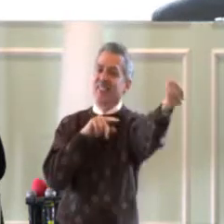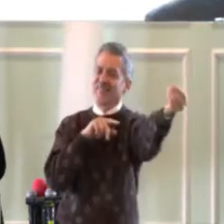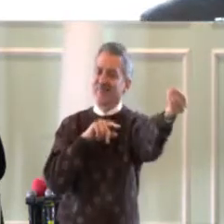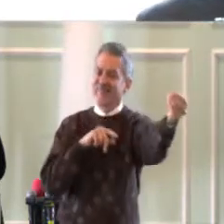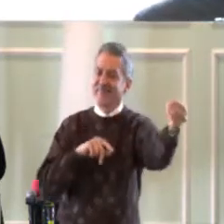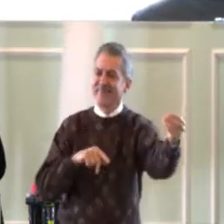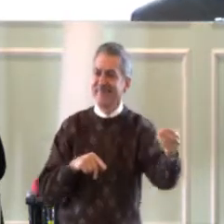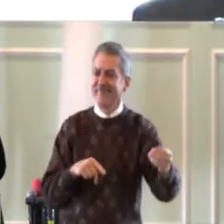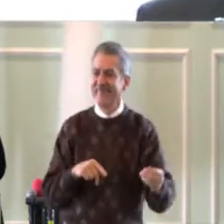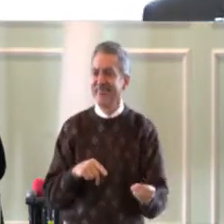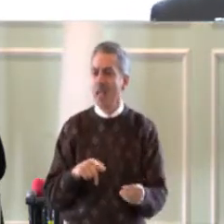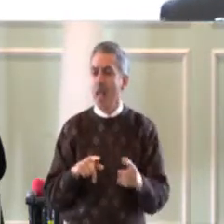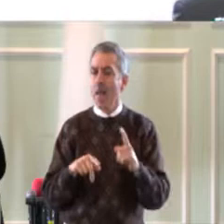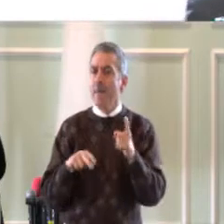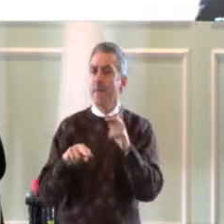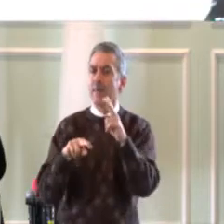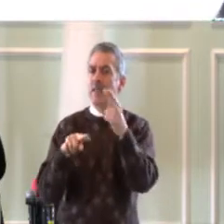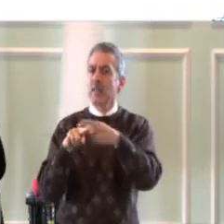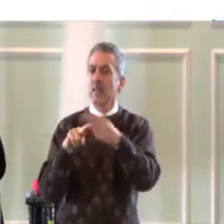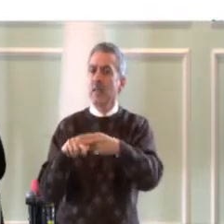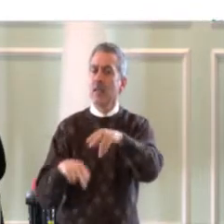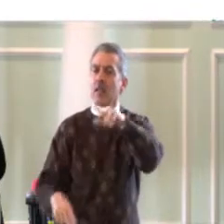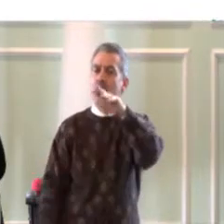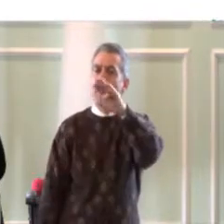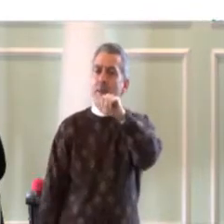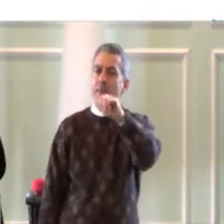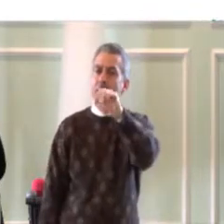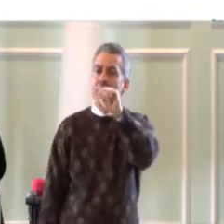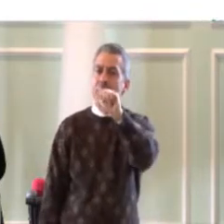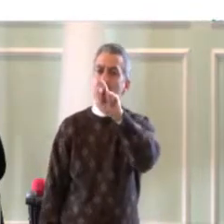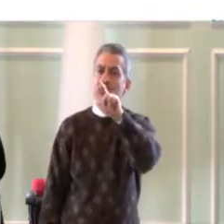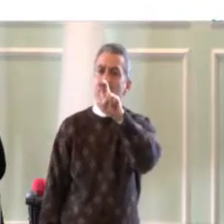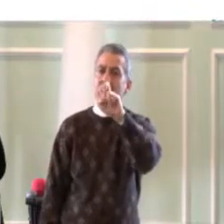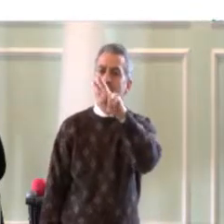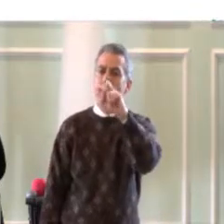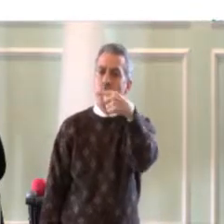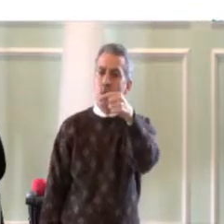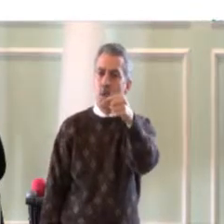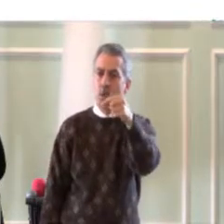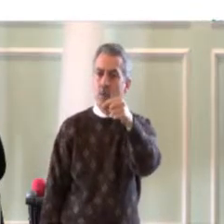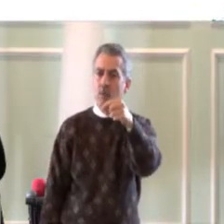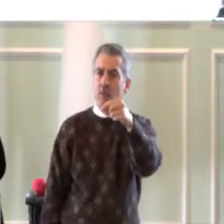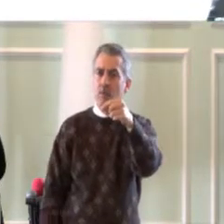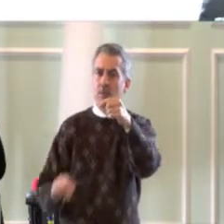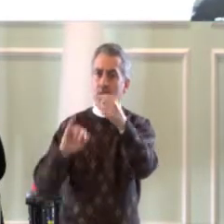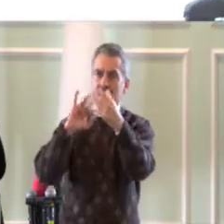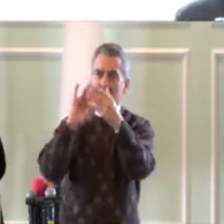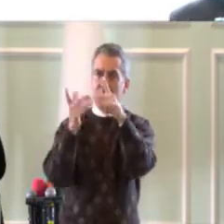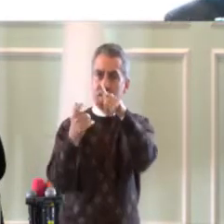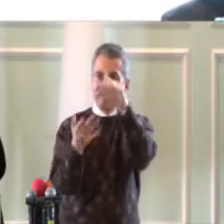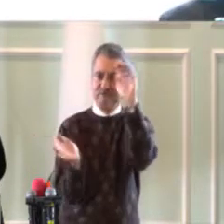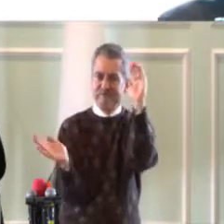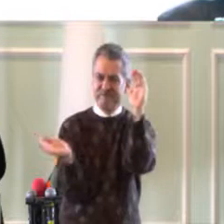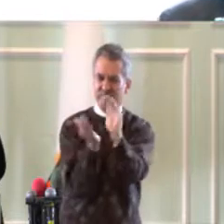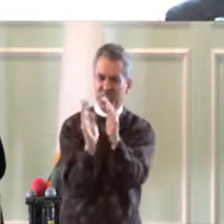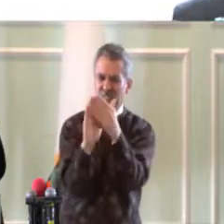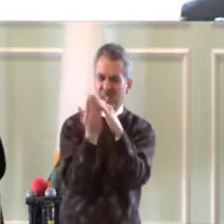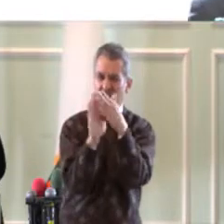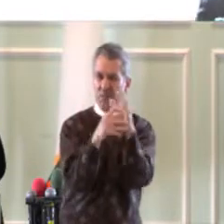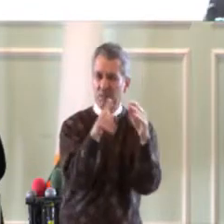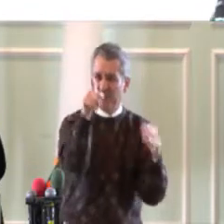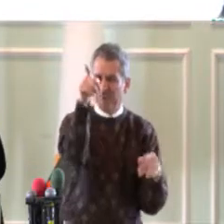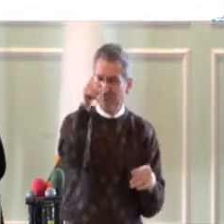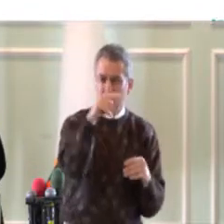the town of Marengo, Indiana, a little town in southern Indiana,